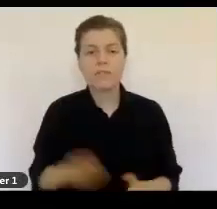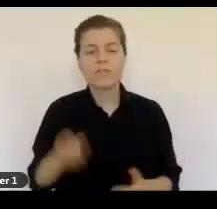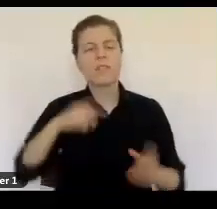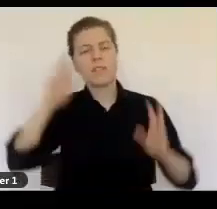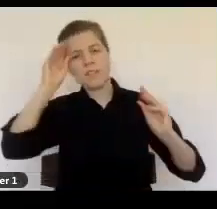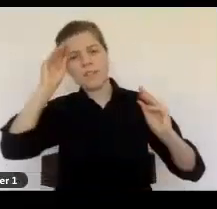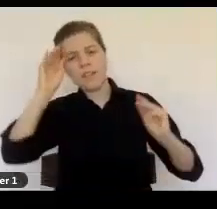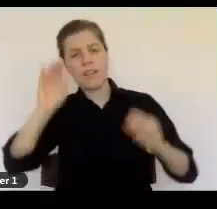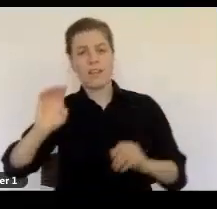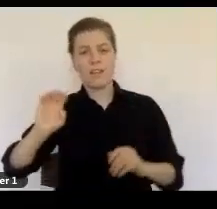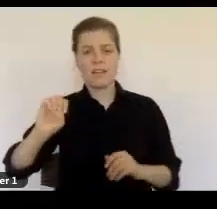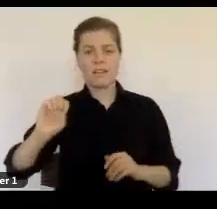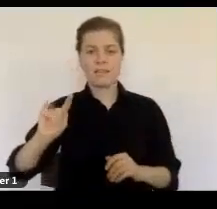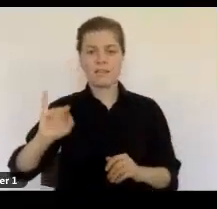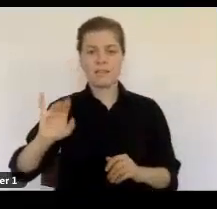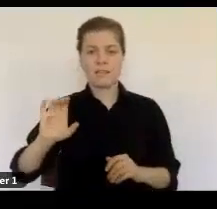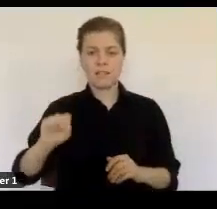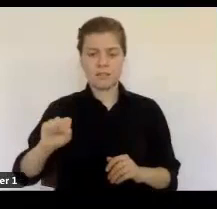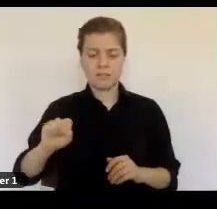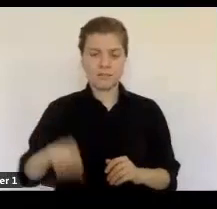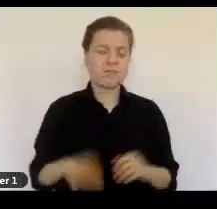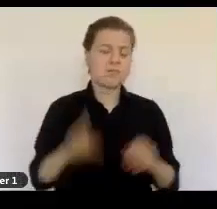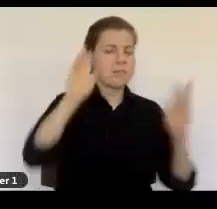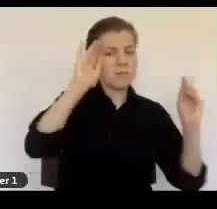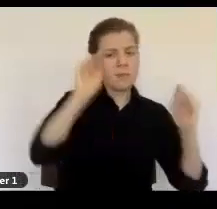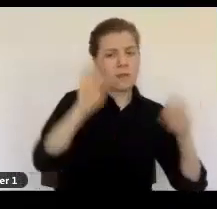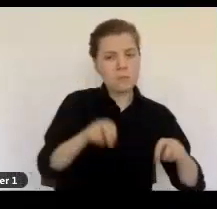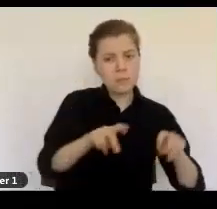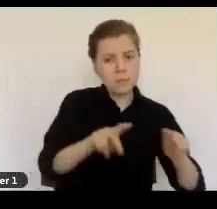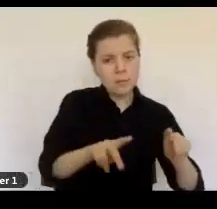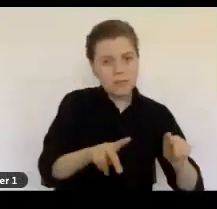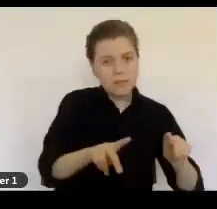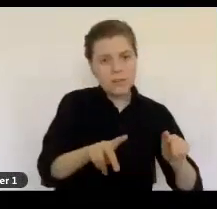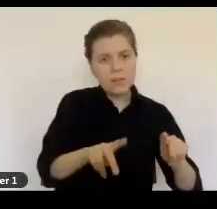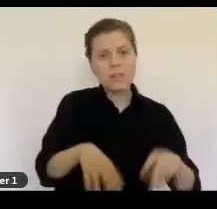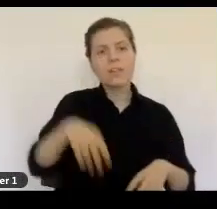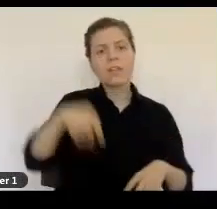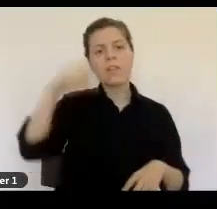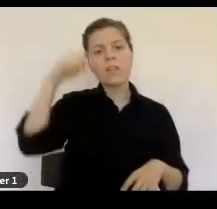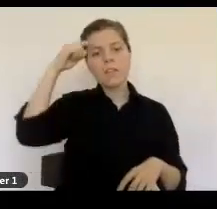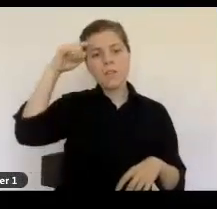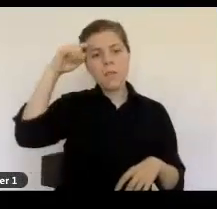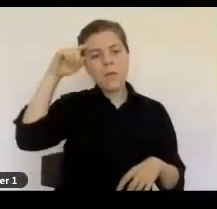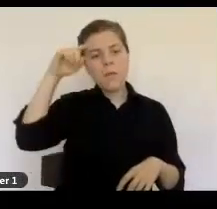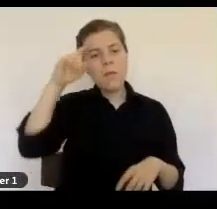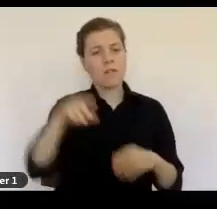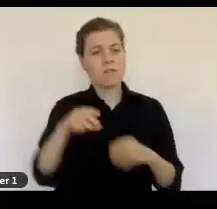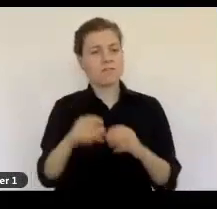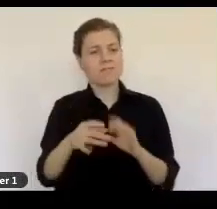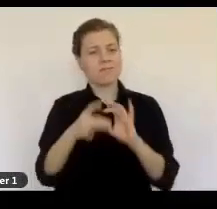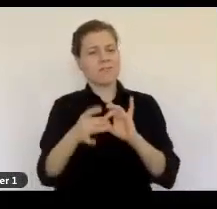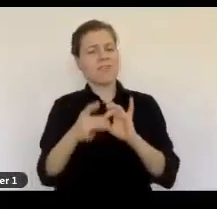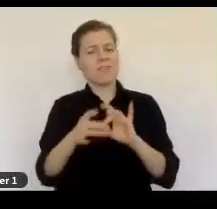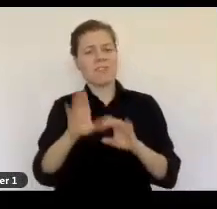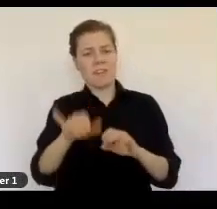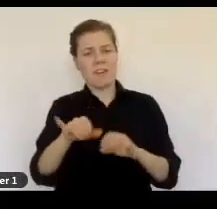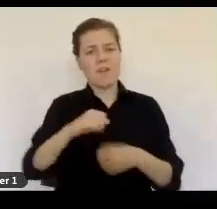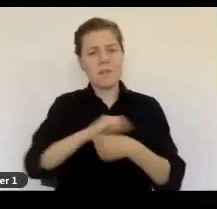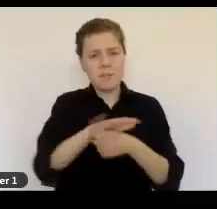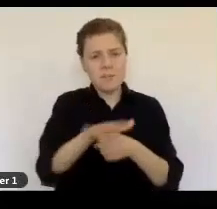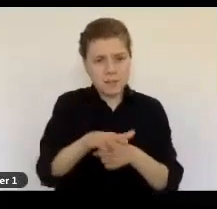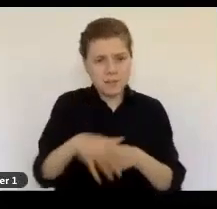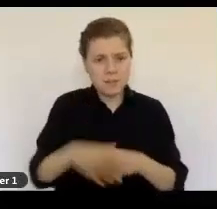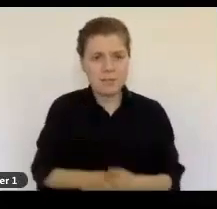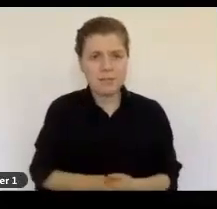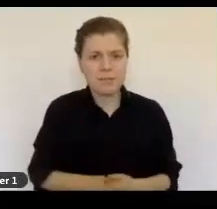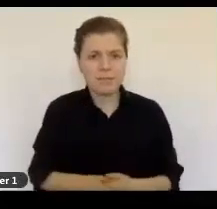a question for you. Mike is going to be talking about ethics and opportunities which we have public health and other sectors to actually